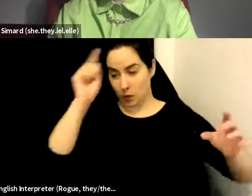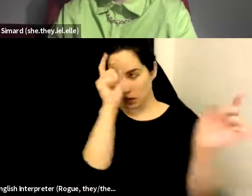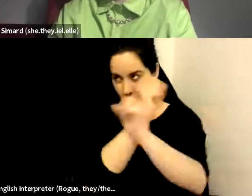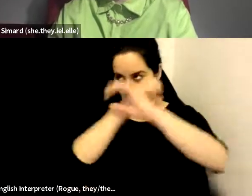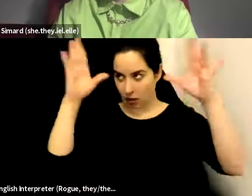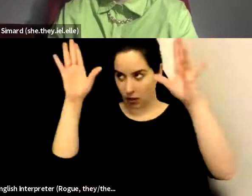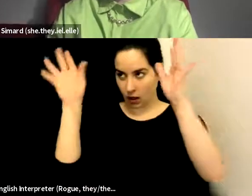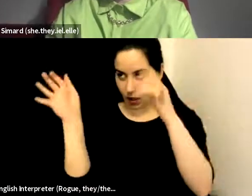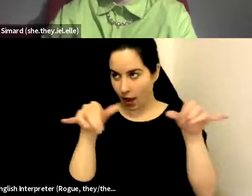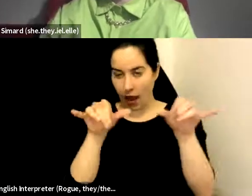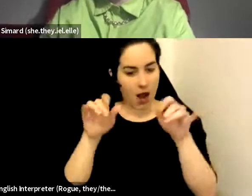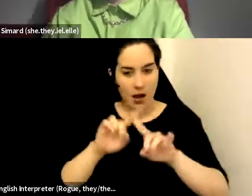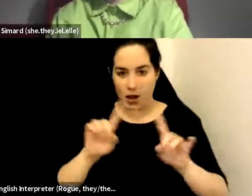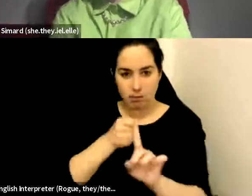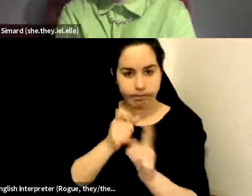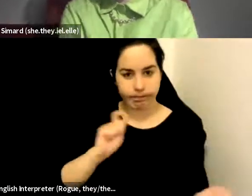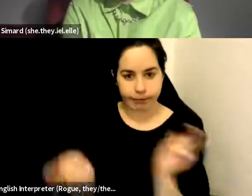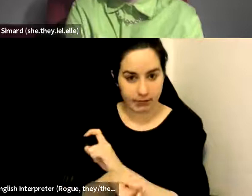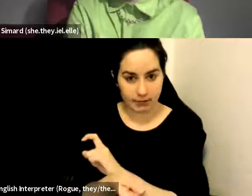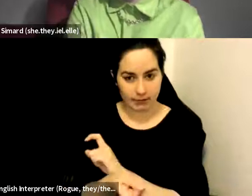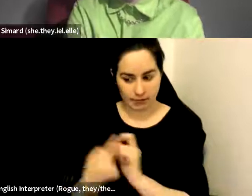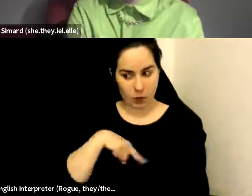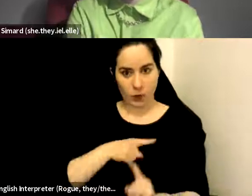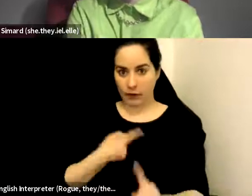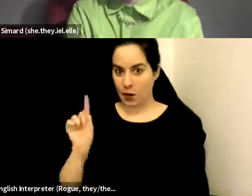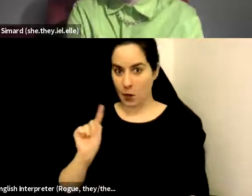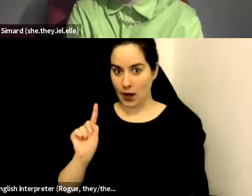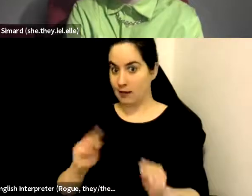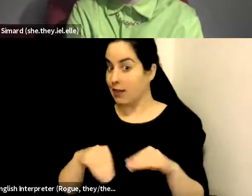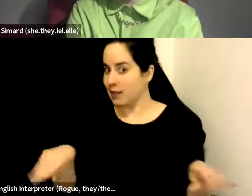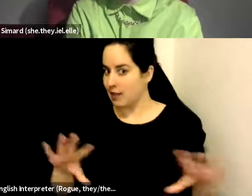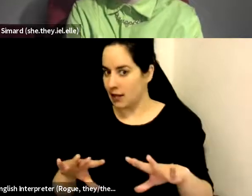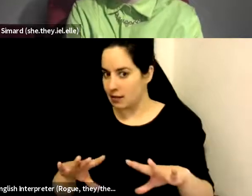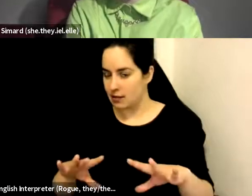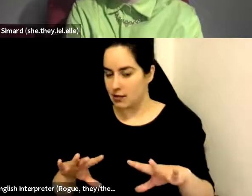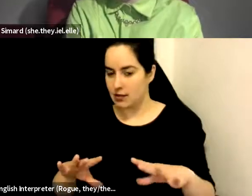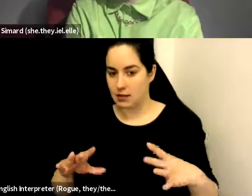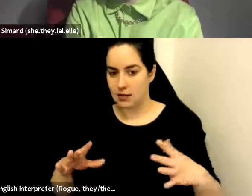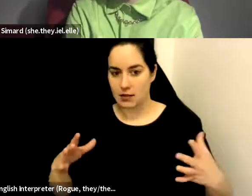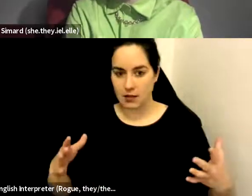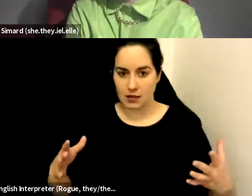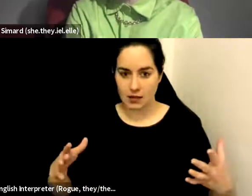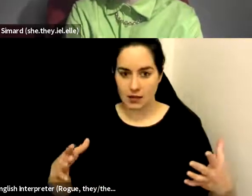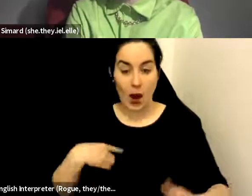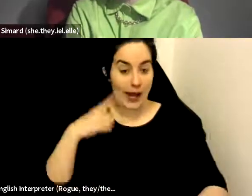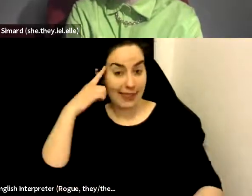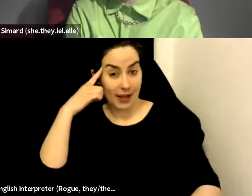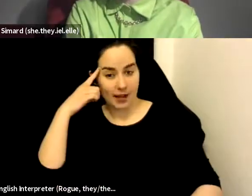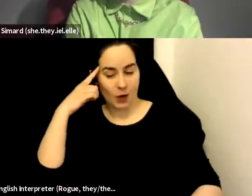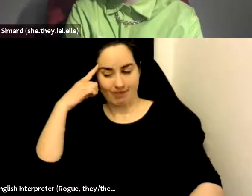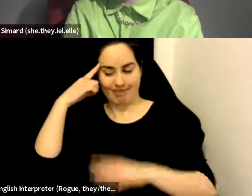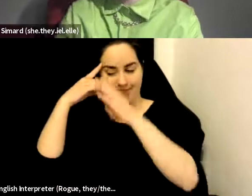We come from the land. And so I think that there's, I mean, no, I don't think there has been